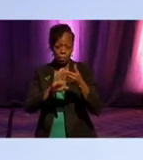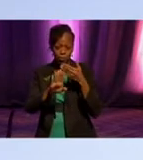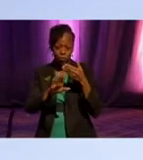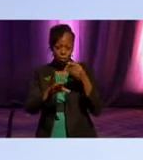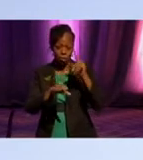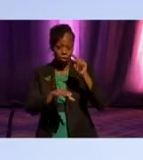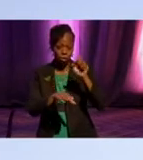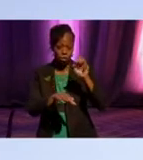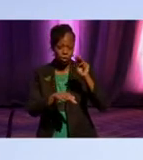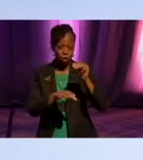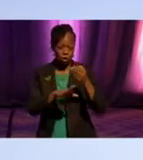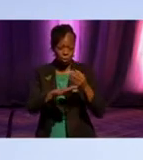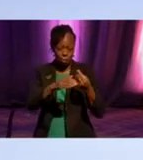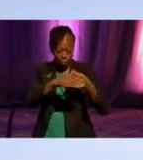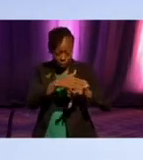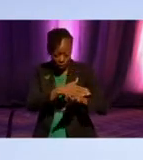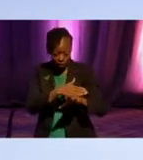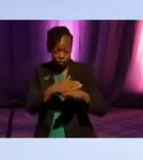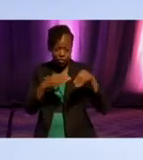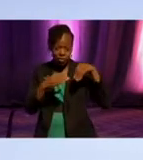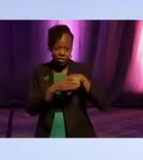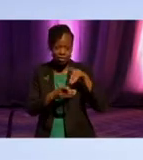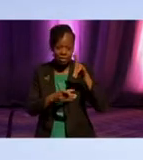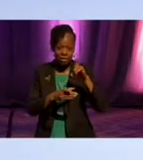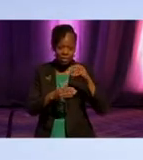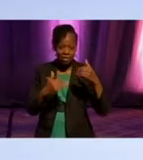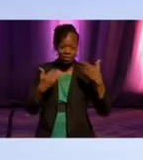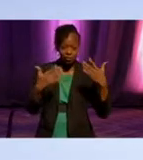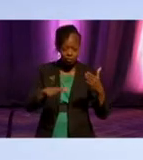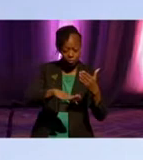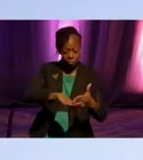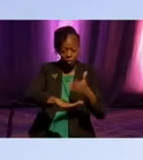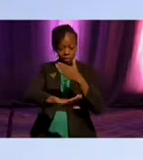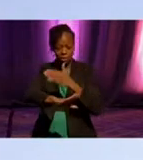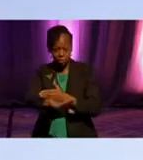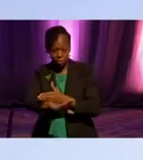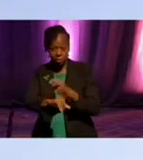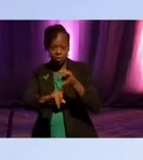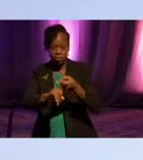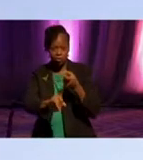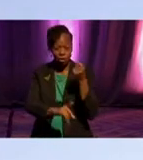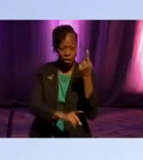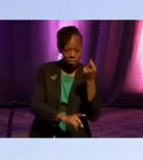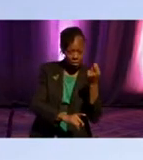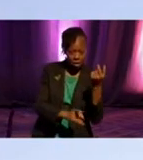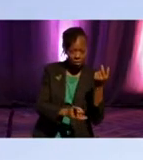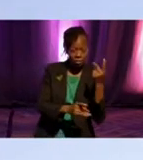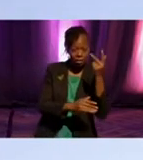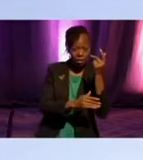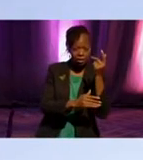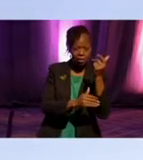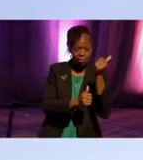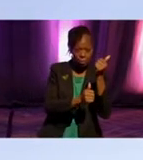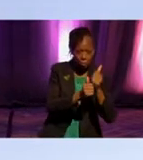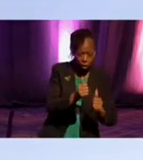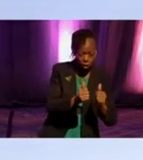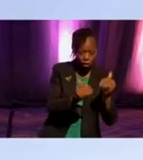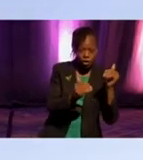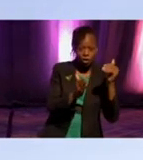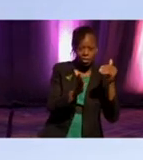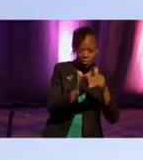have improved from a high of 11 per 1,000 live